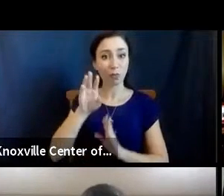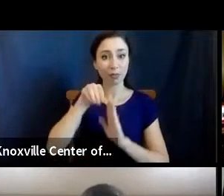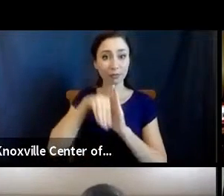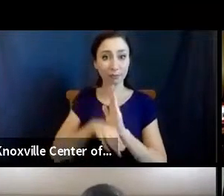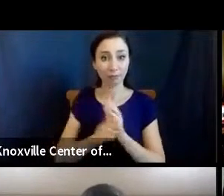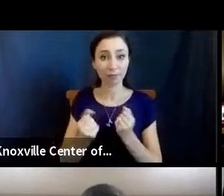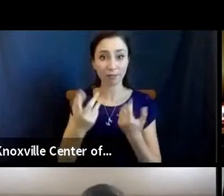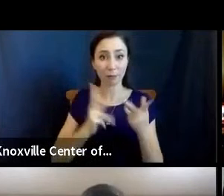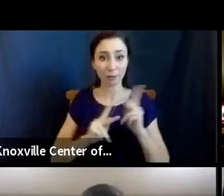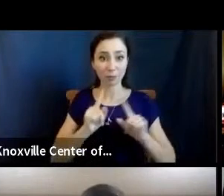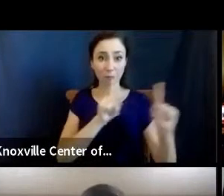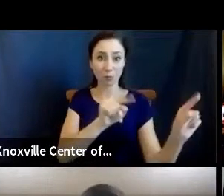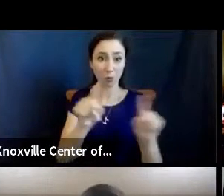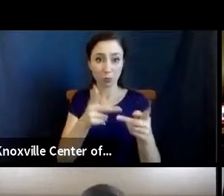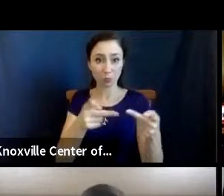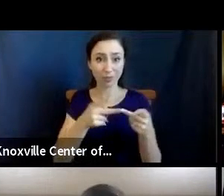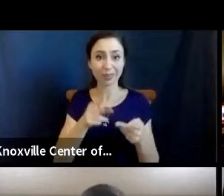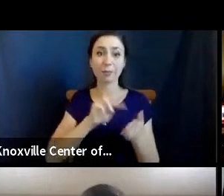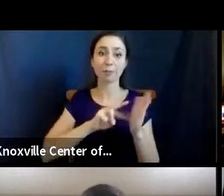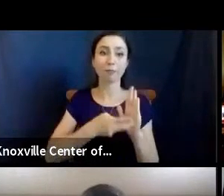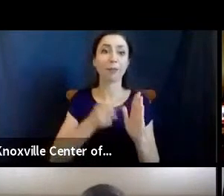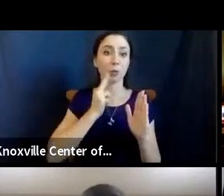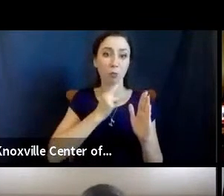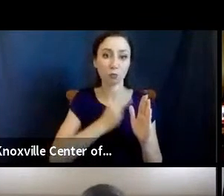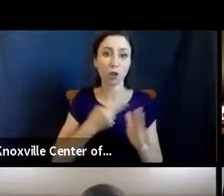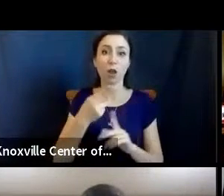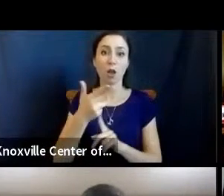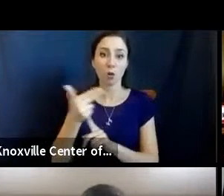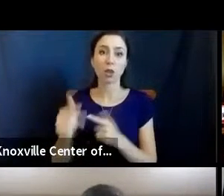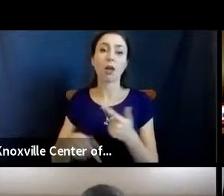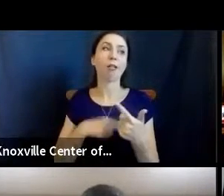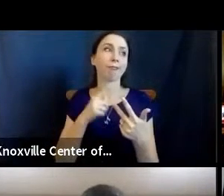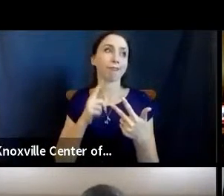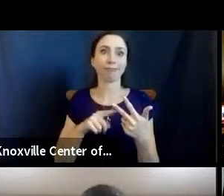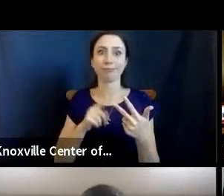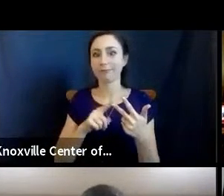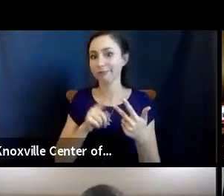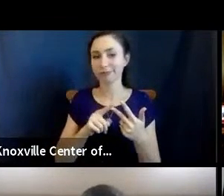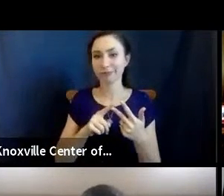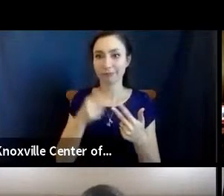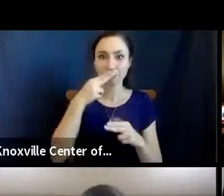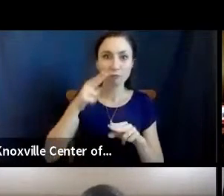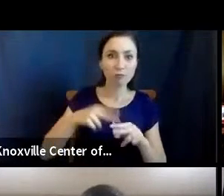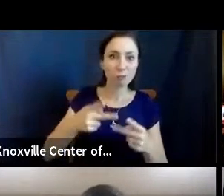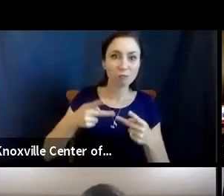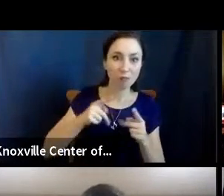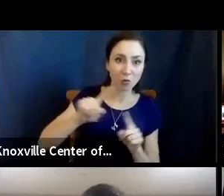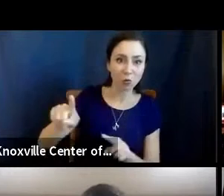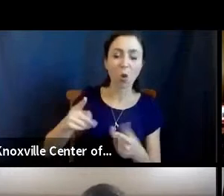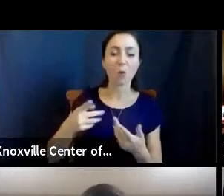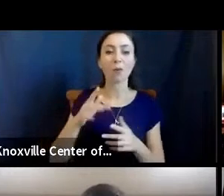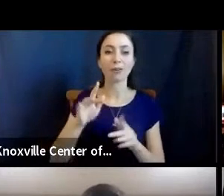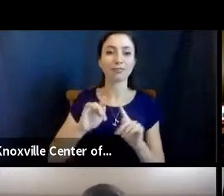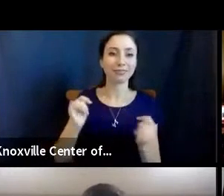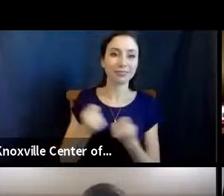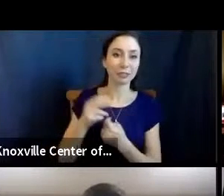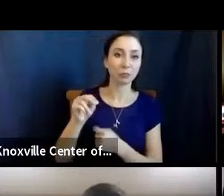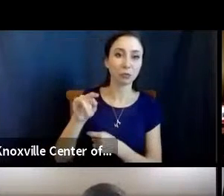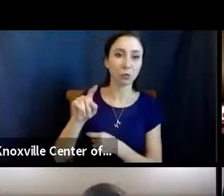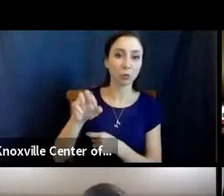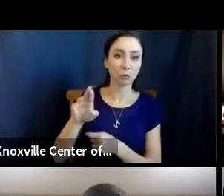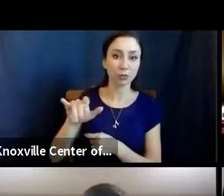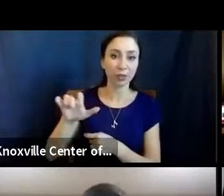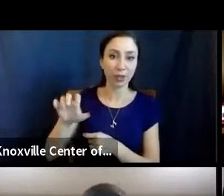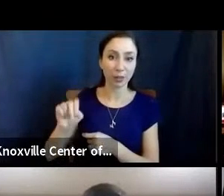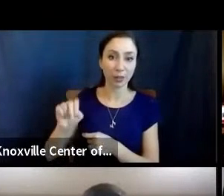discretionary industries, meaning restaurants, hotels, entertainment, non-essential retail. This is from a team at Notre Dame. A team at MIT found